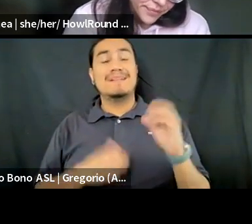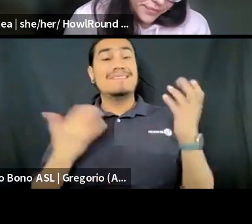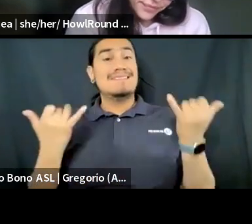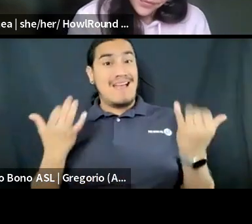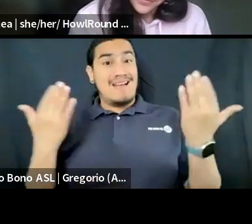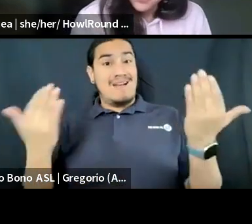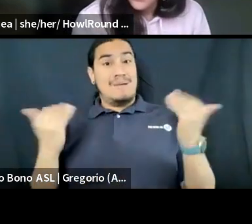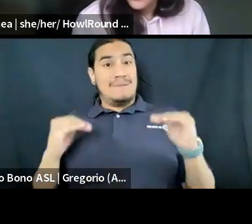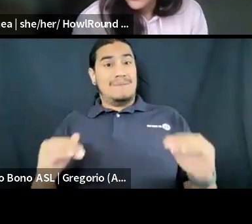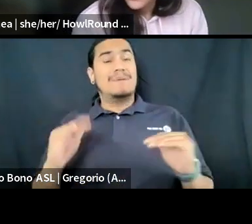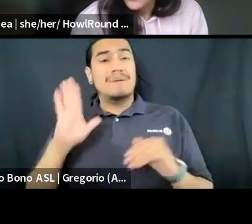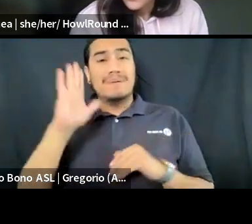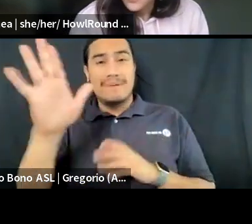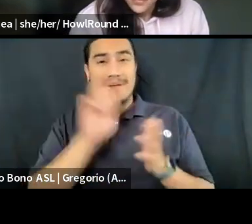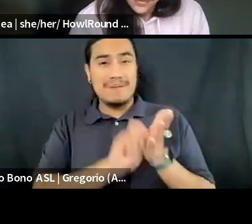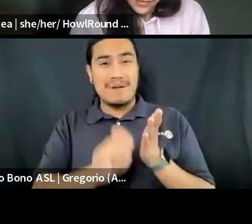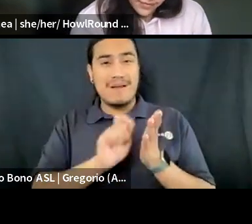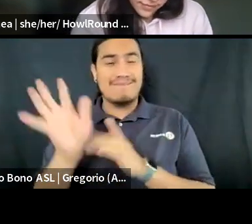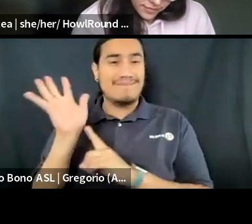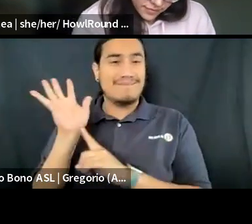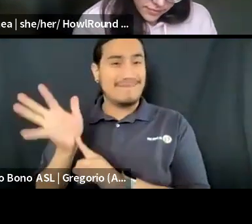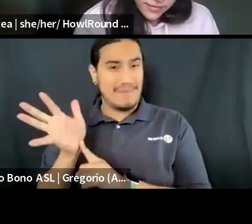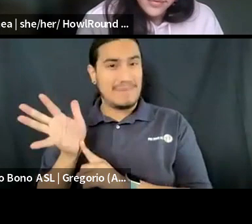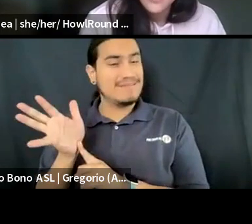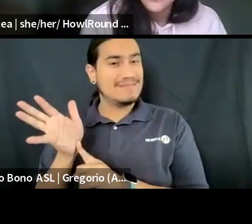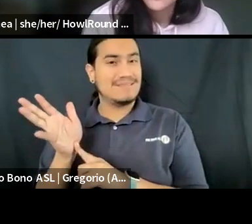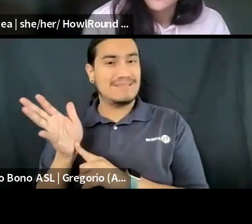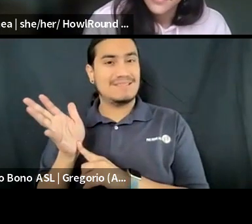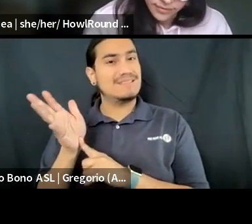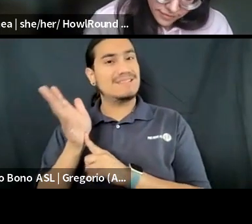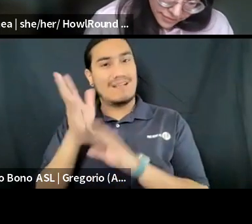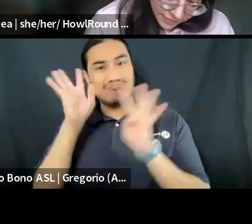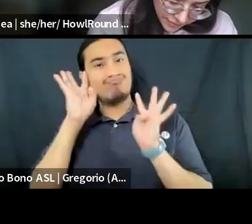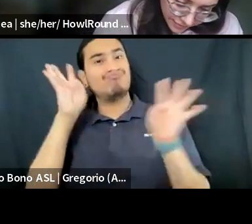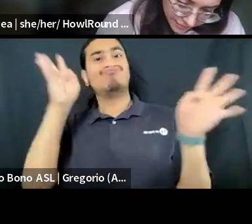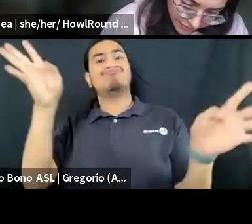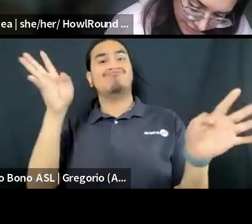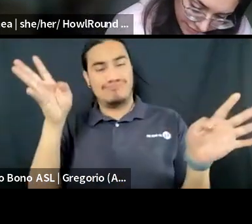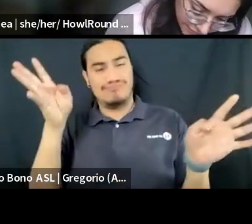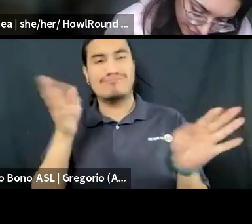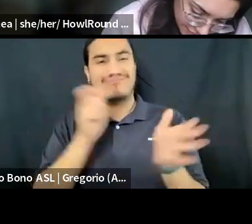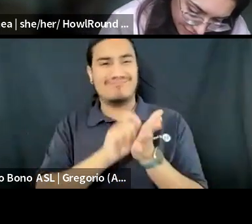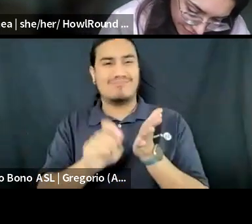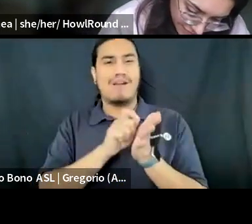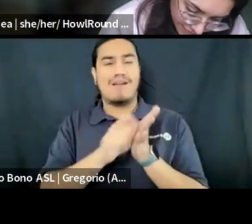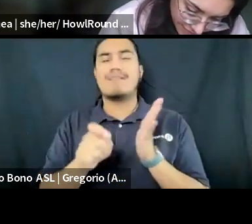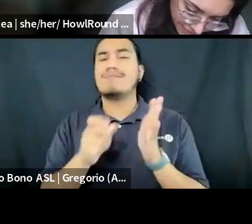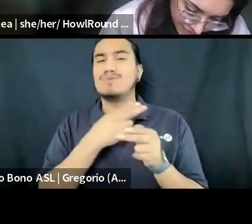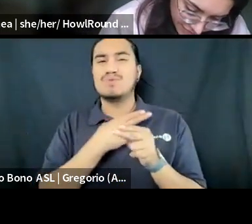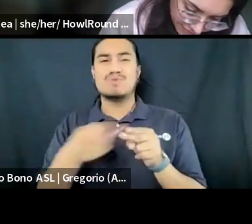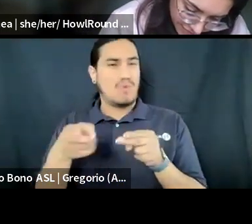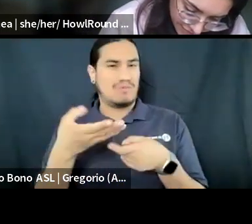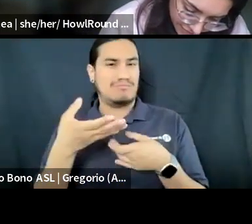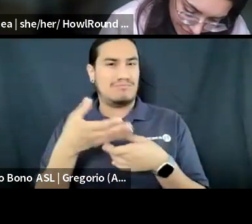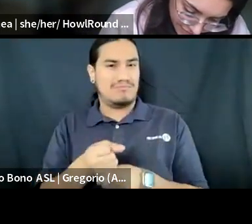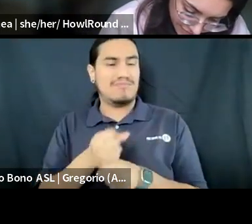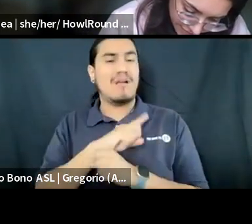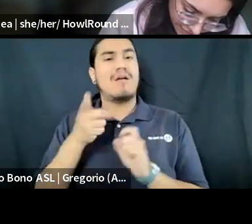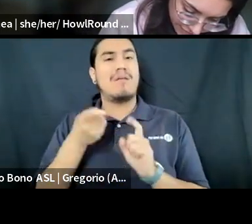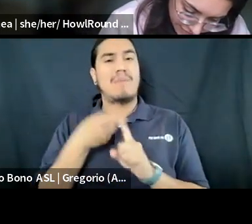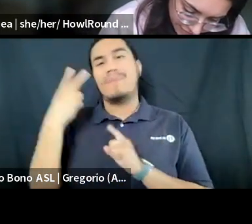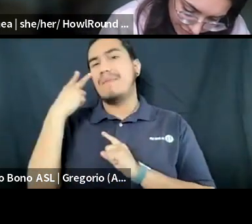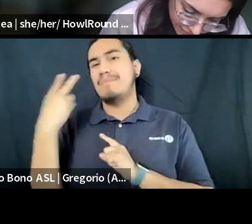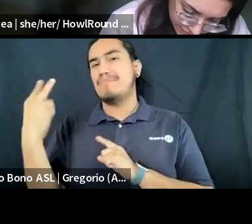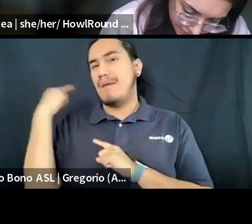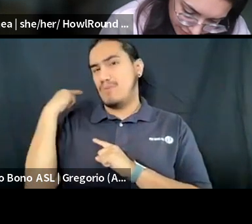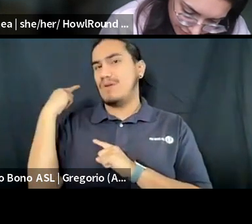now we're gonna write for 5 minutes. It's a free writing portion. So you're just gonna write a short summary of the memory of the